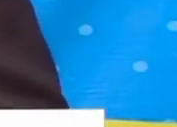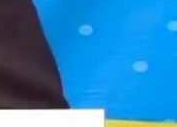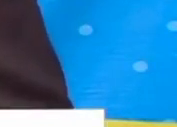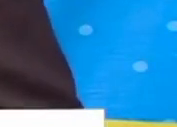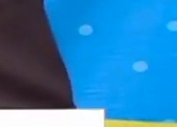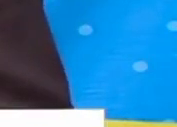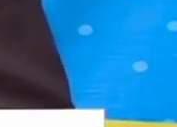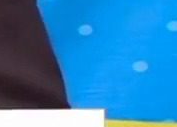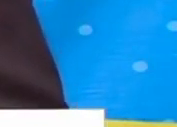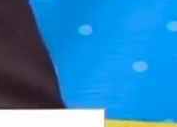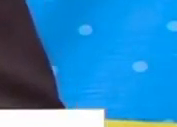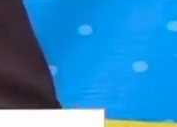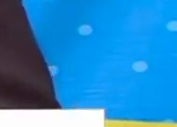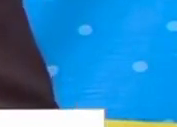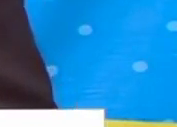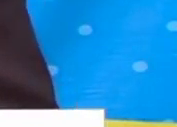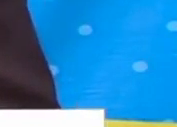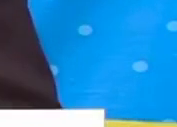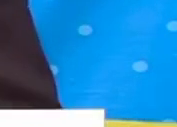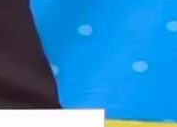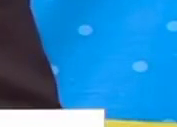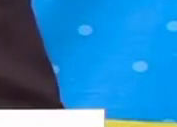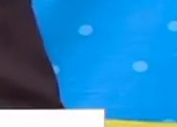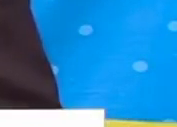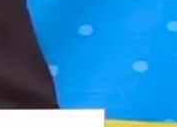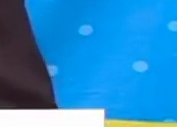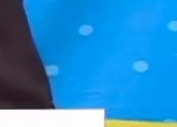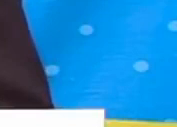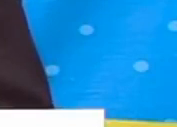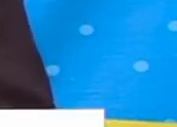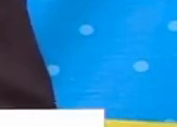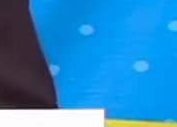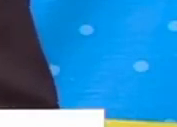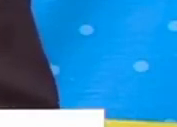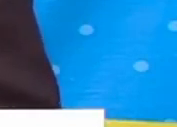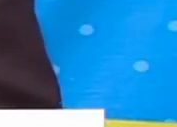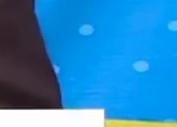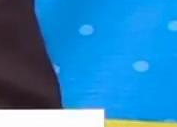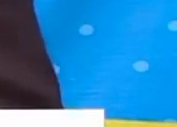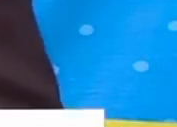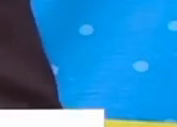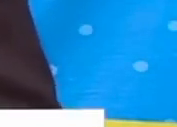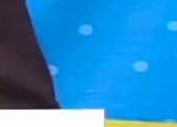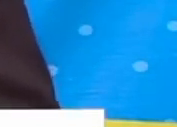we have unearthed in the country have continued to rise.